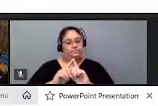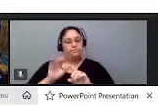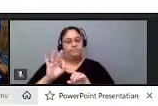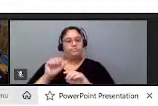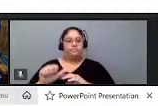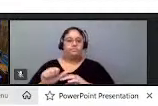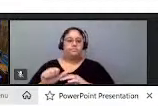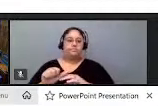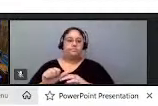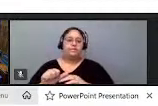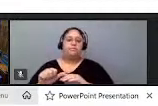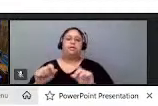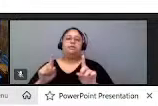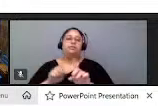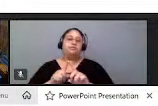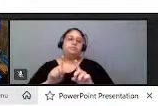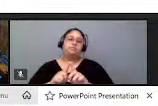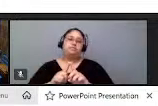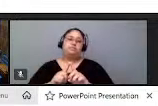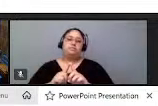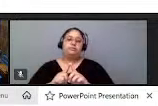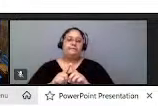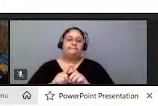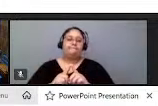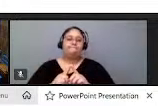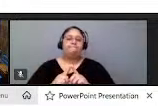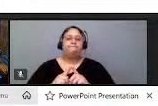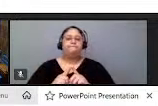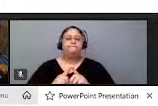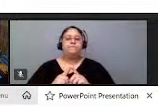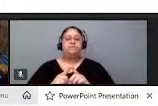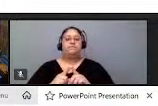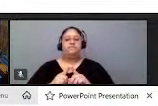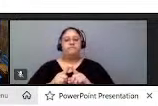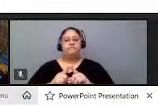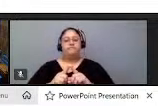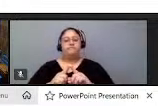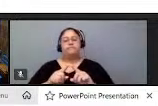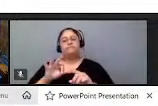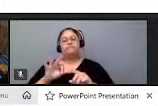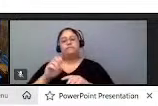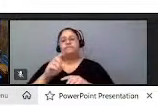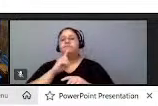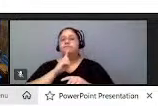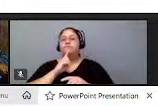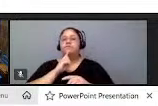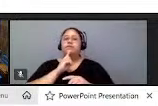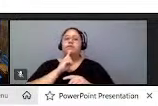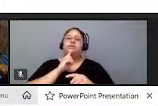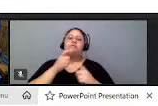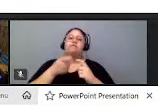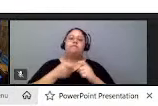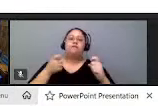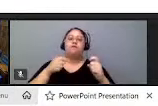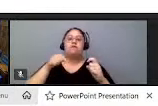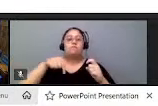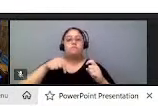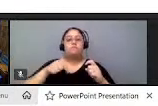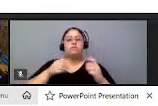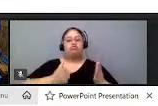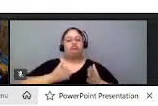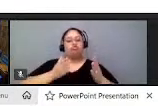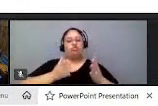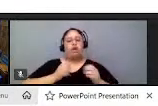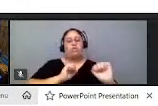teus of reers which equat to 32,000 um um tages from uh the rail